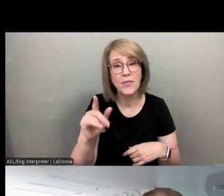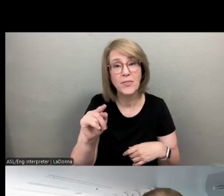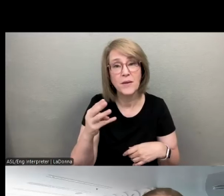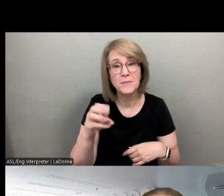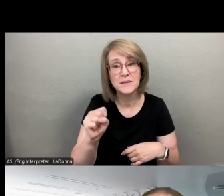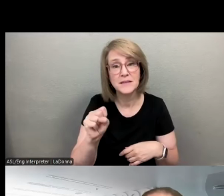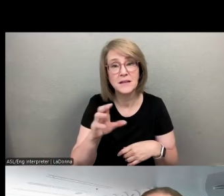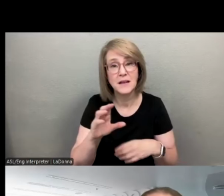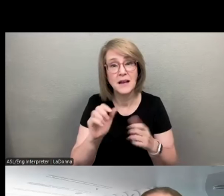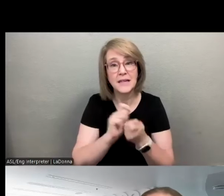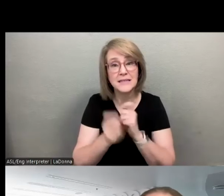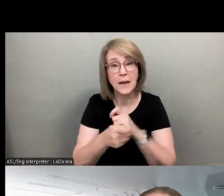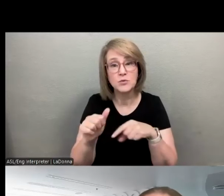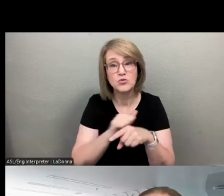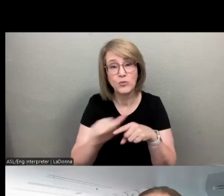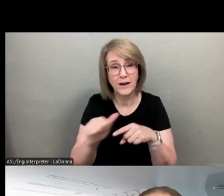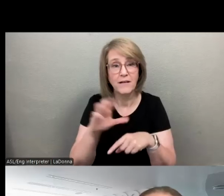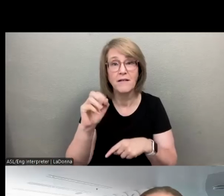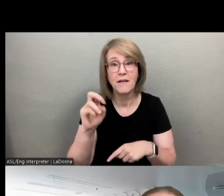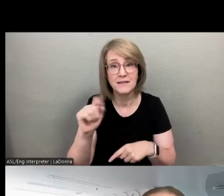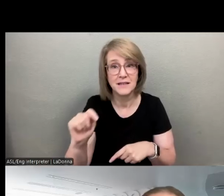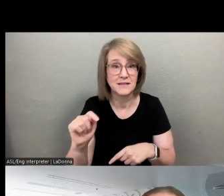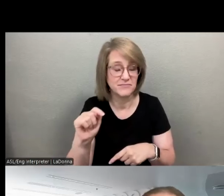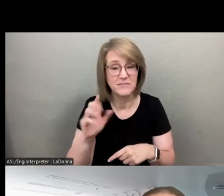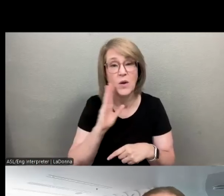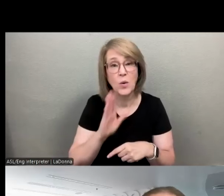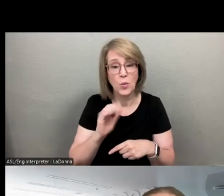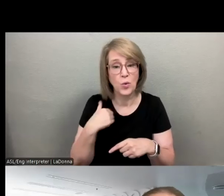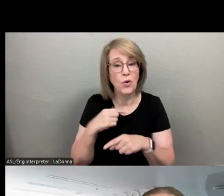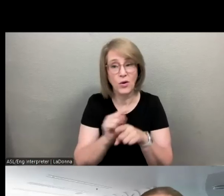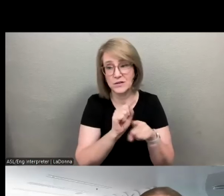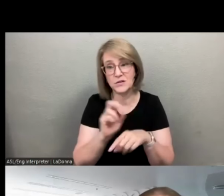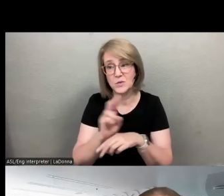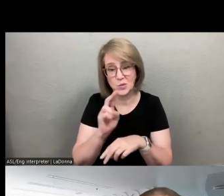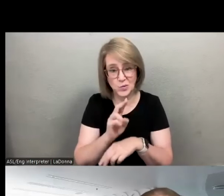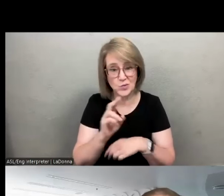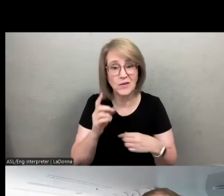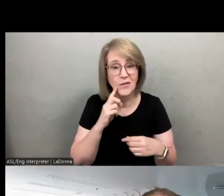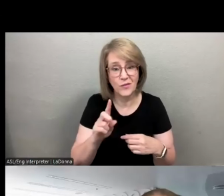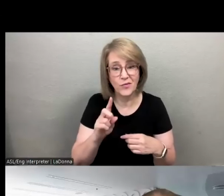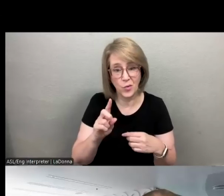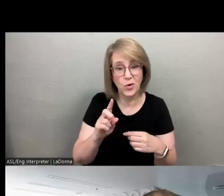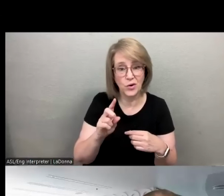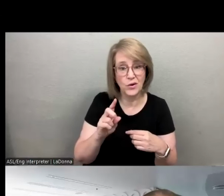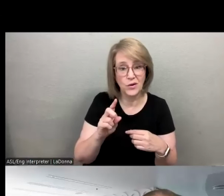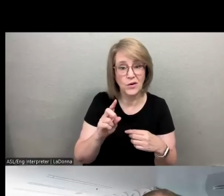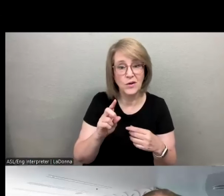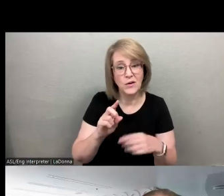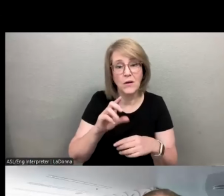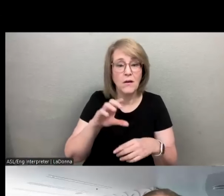D, AI-driven training can only be applied to tech industries. So those are the